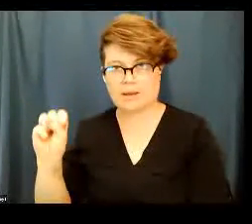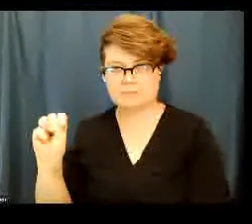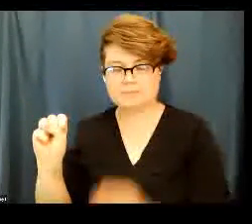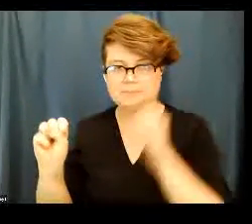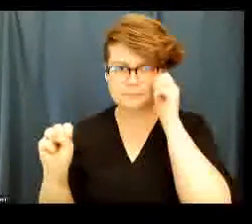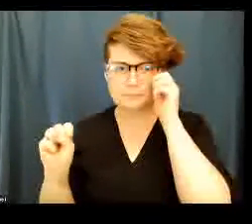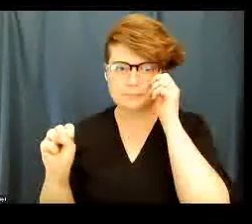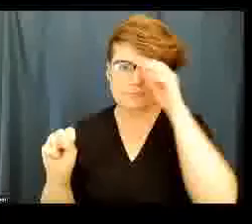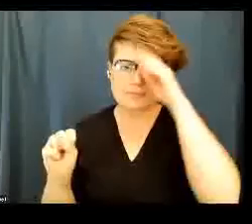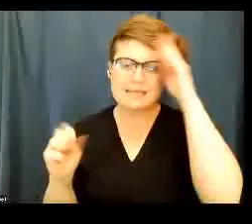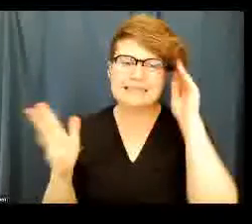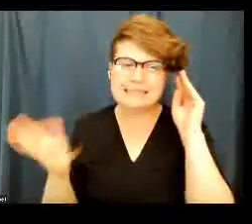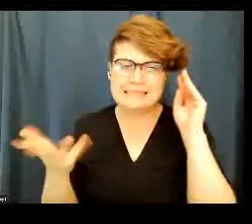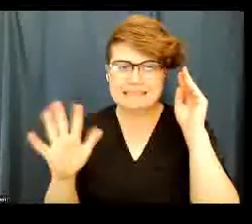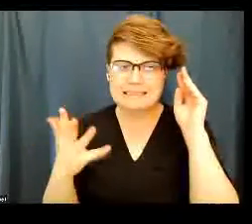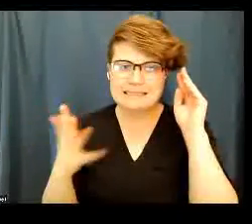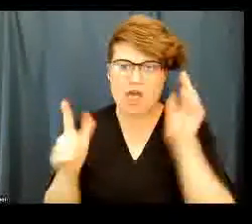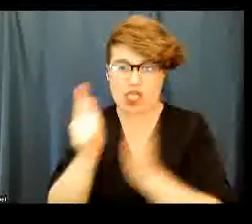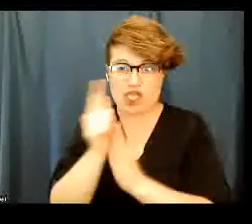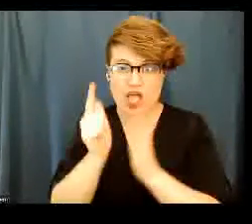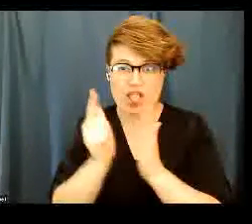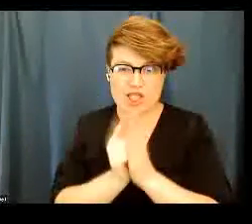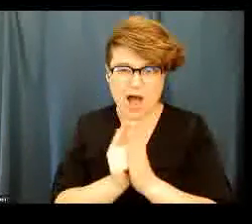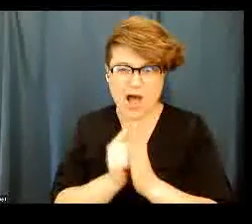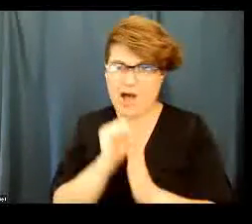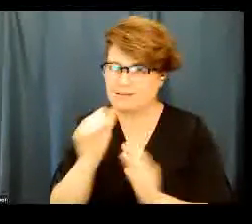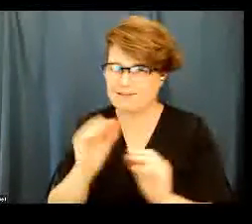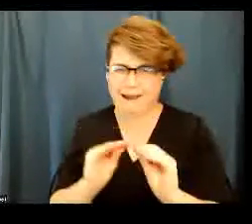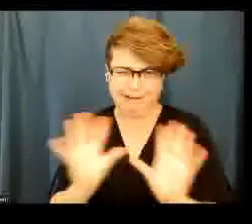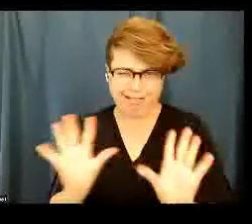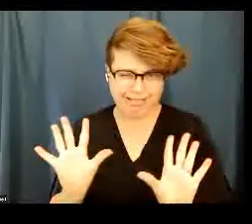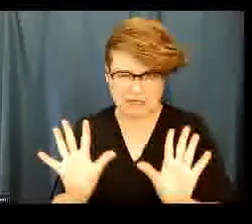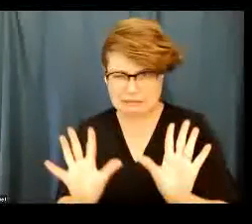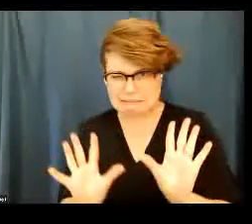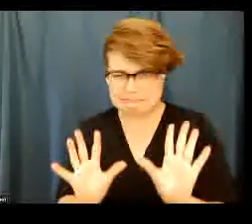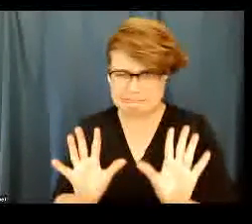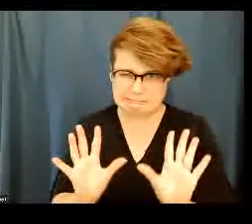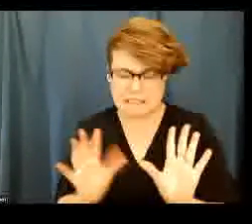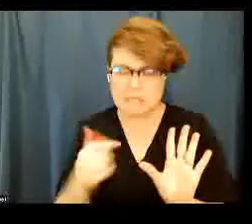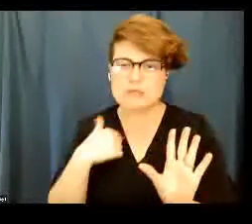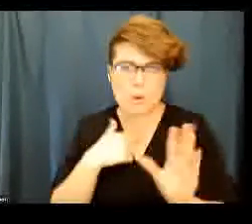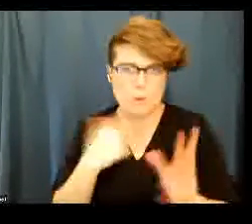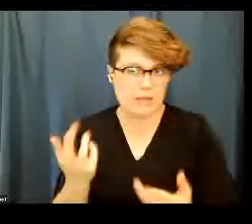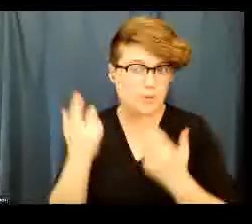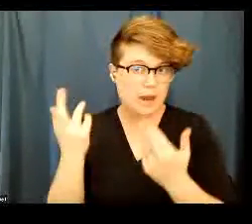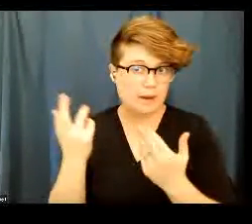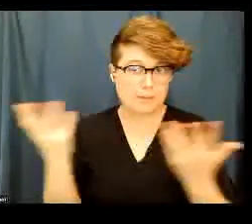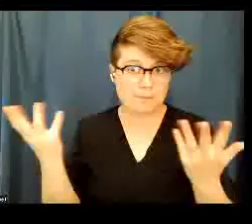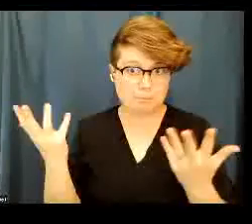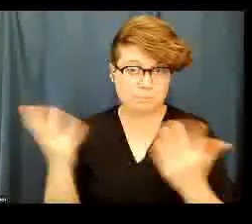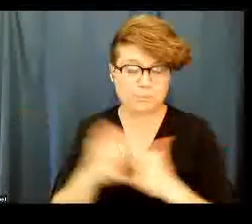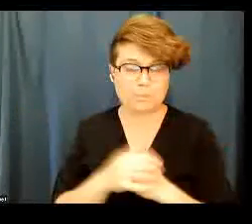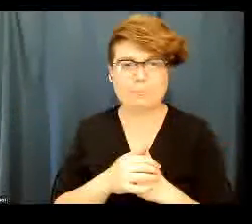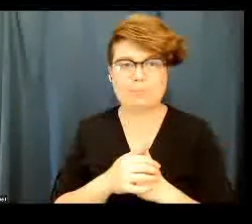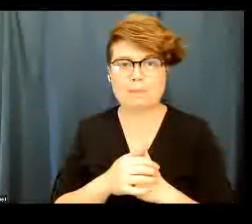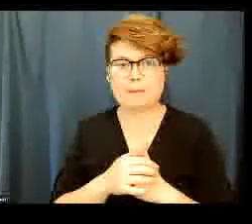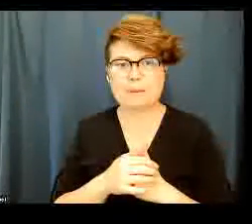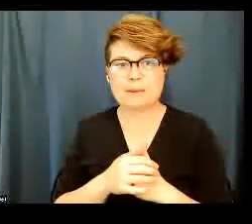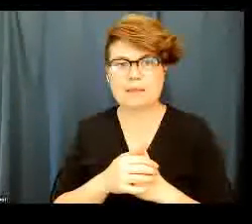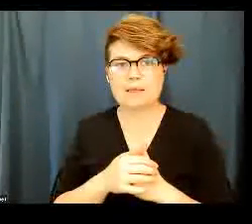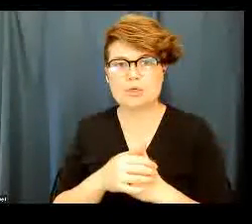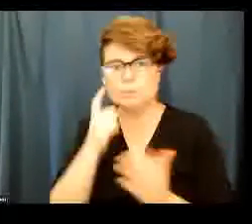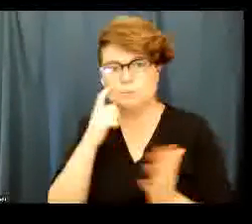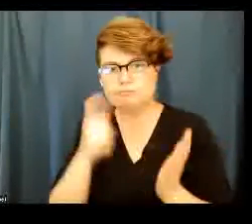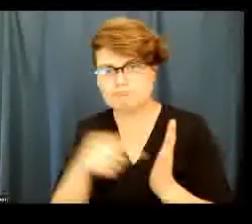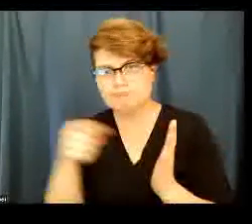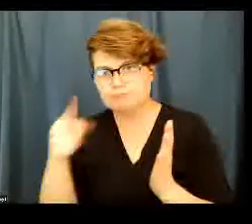it's unclear in the law. And so we definitely recommend taking a look at hospital policy